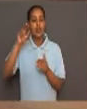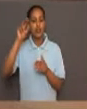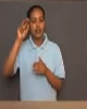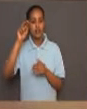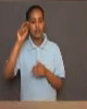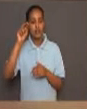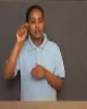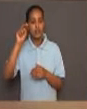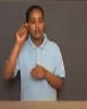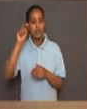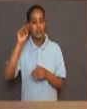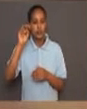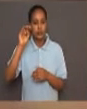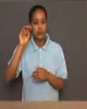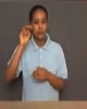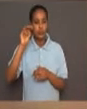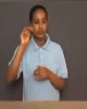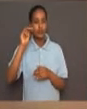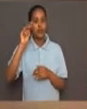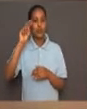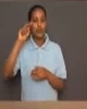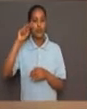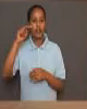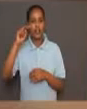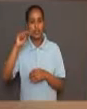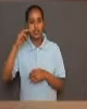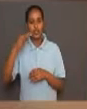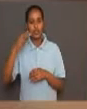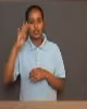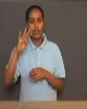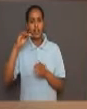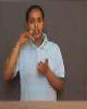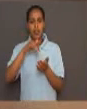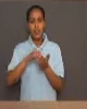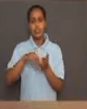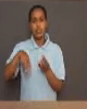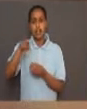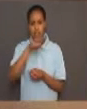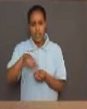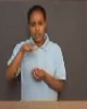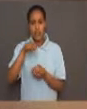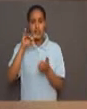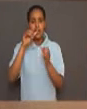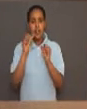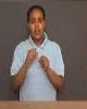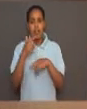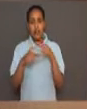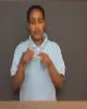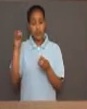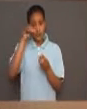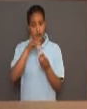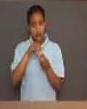monoammonium dihydrogen phosphate is recycled so that it can react further